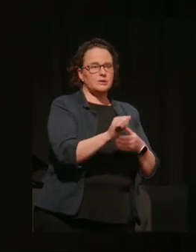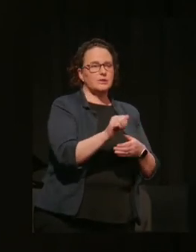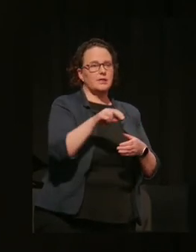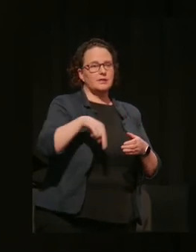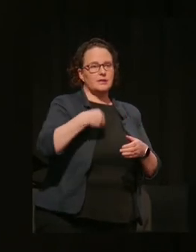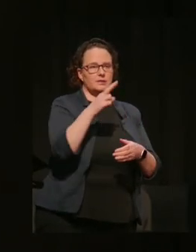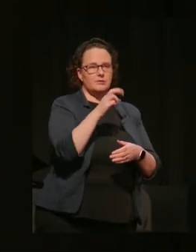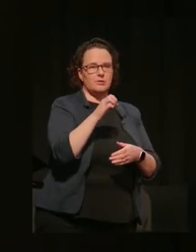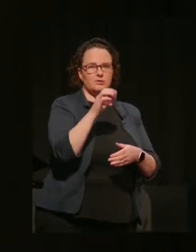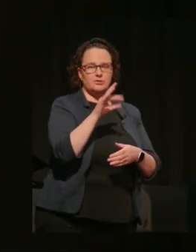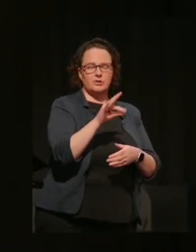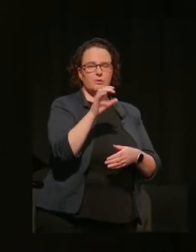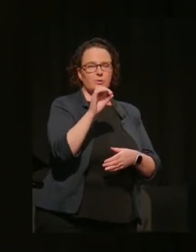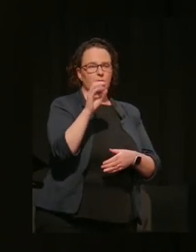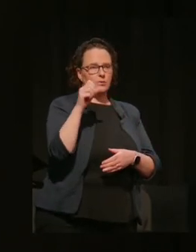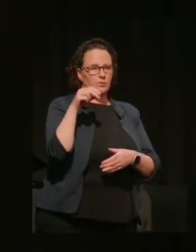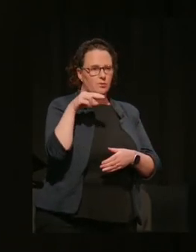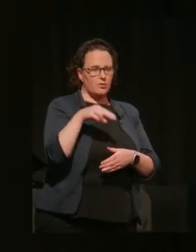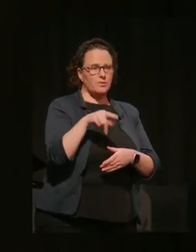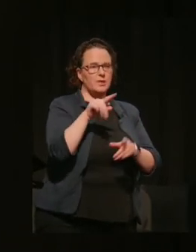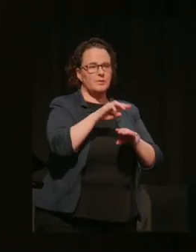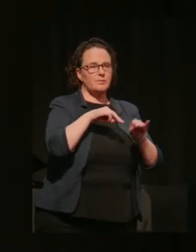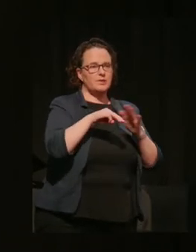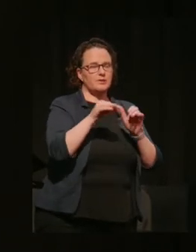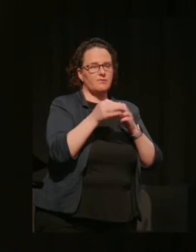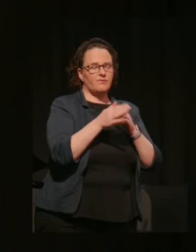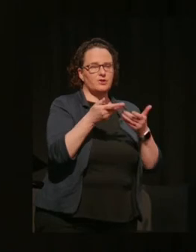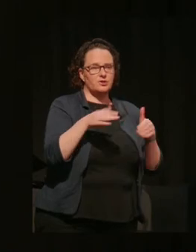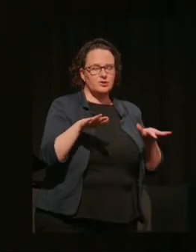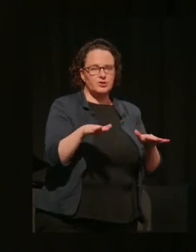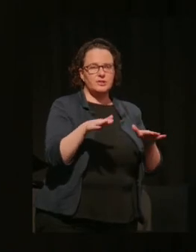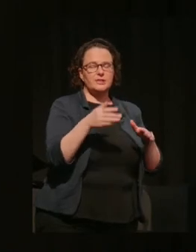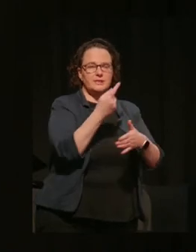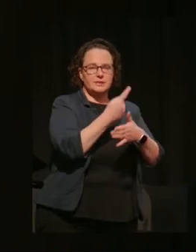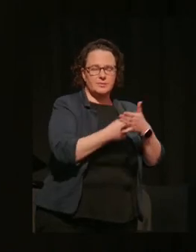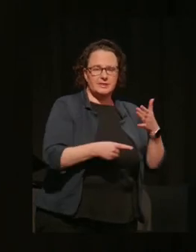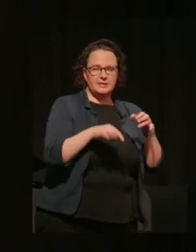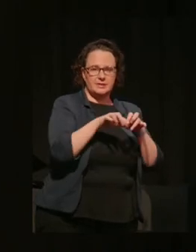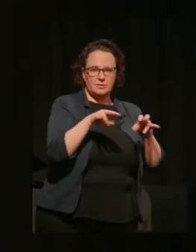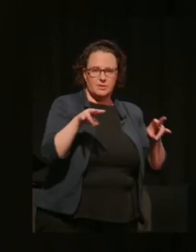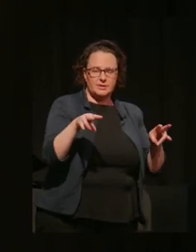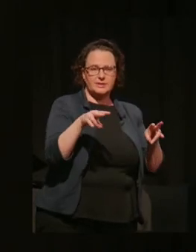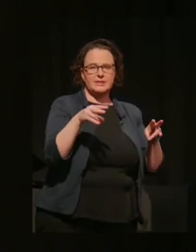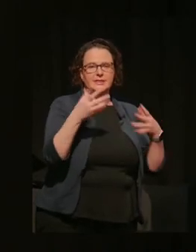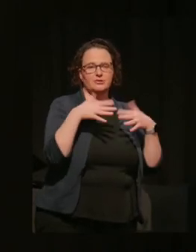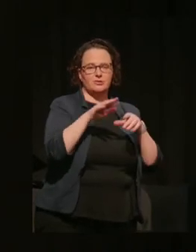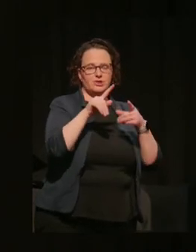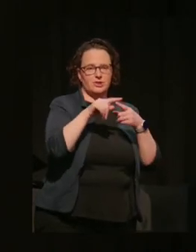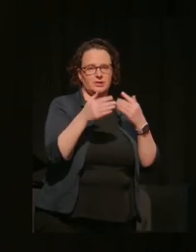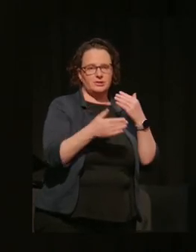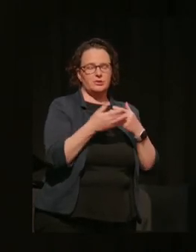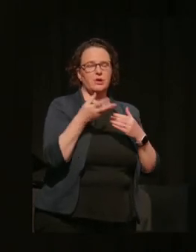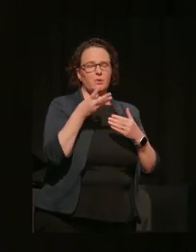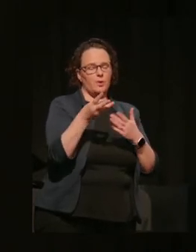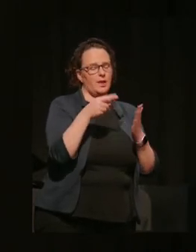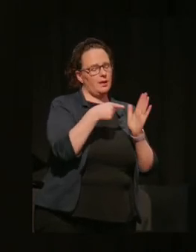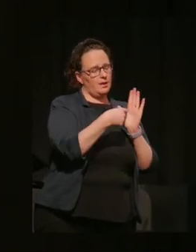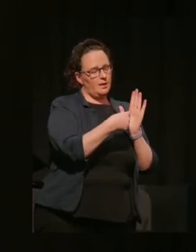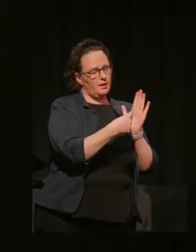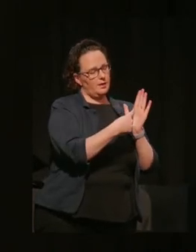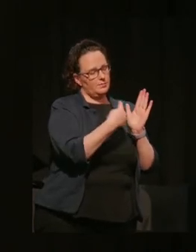Equality, Disability, Integration and Youth, will read an extract from that important document.